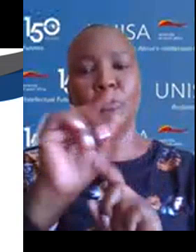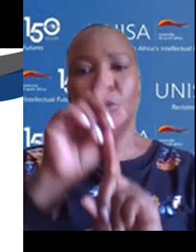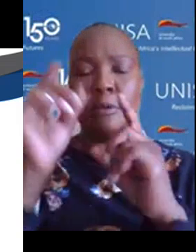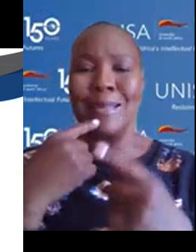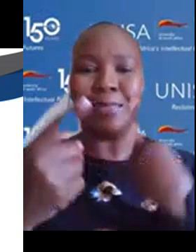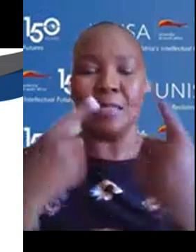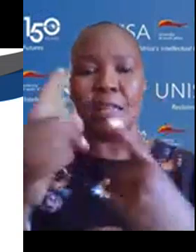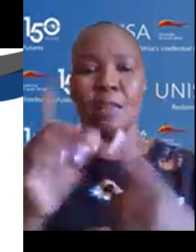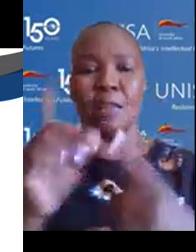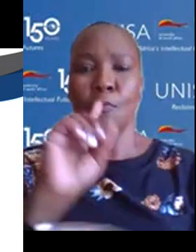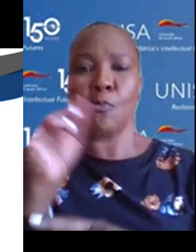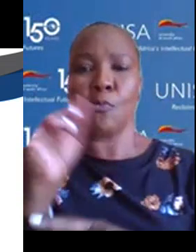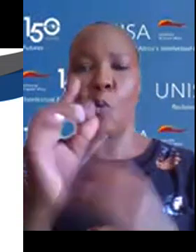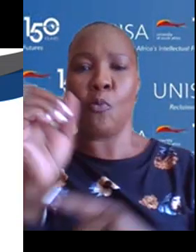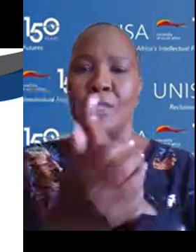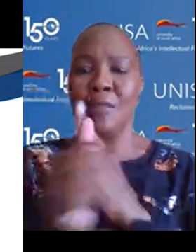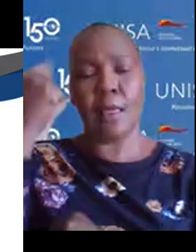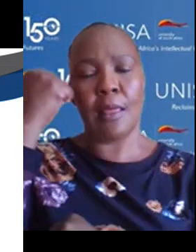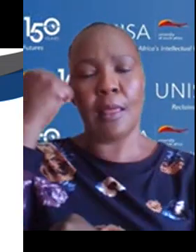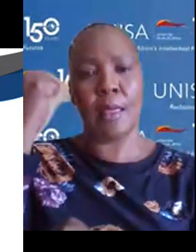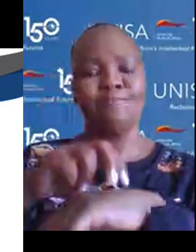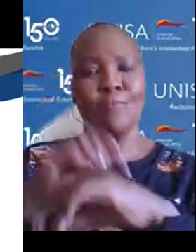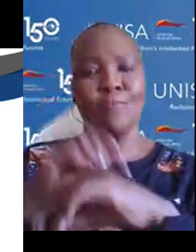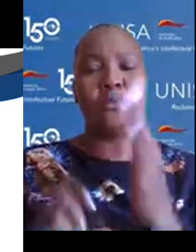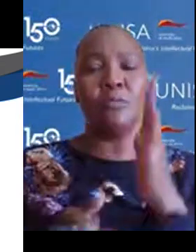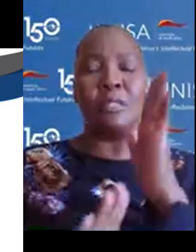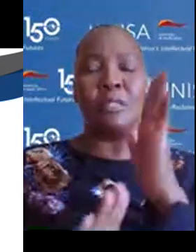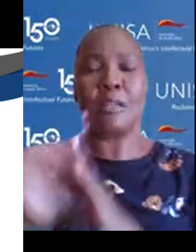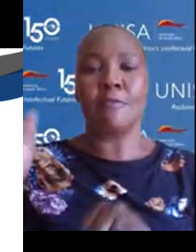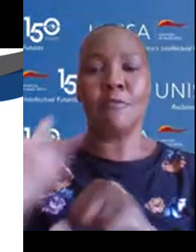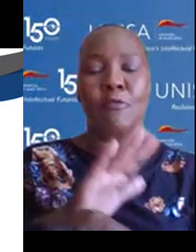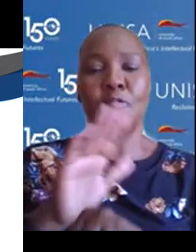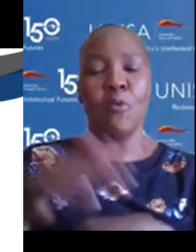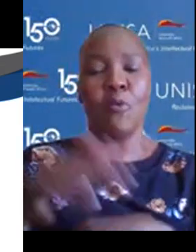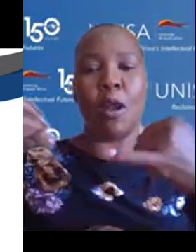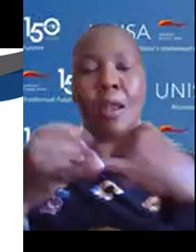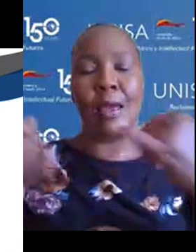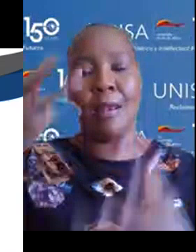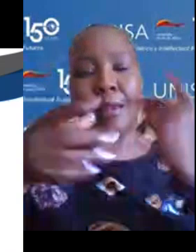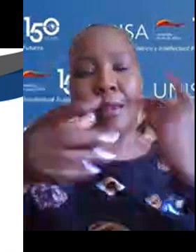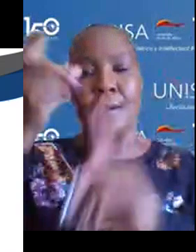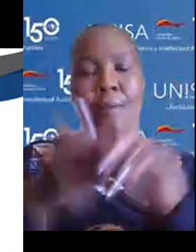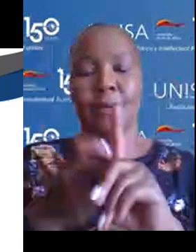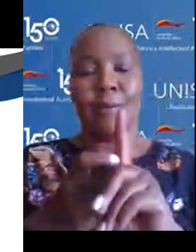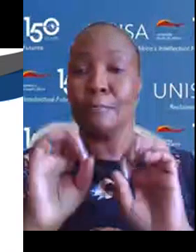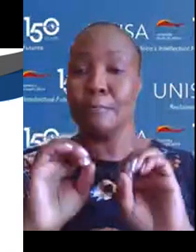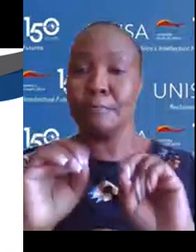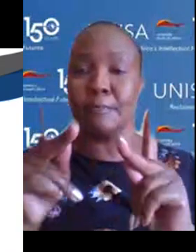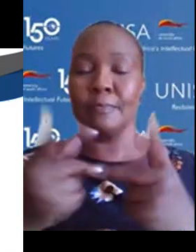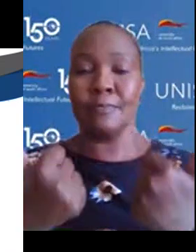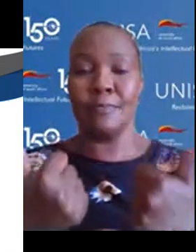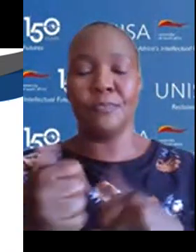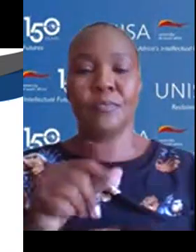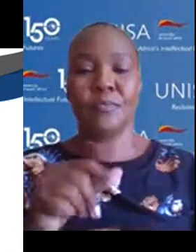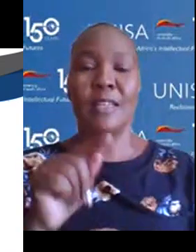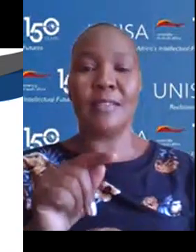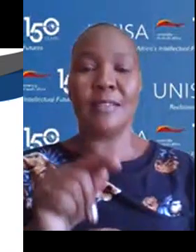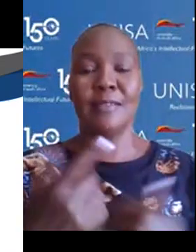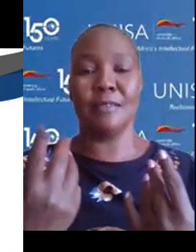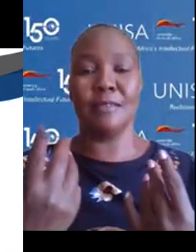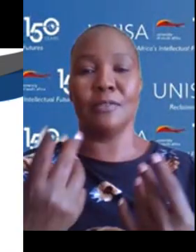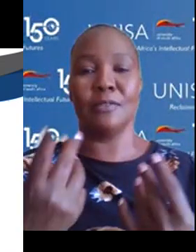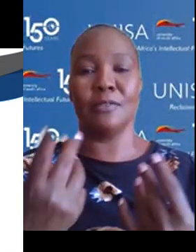what skills do you think you need to be a successful online learner? All right, so that's the tone for the day that